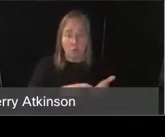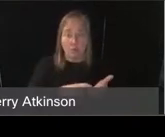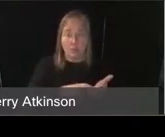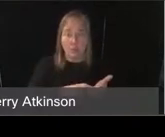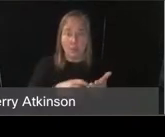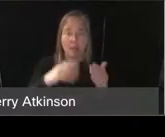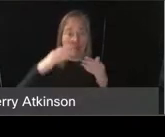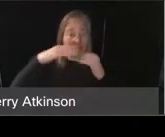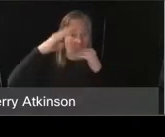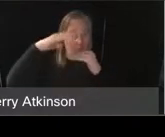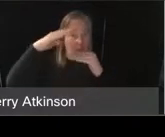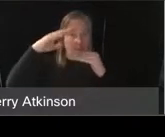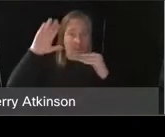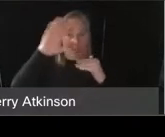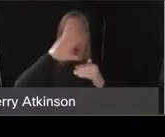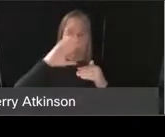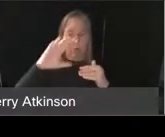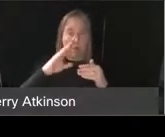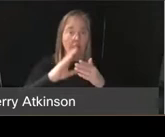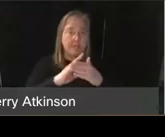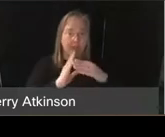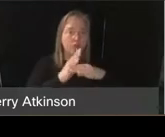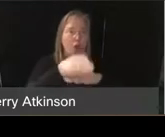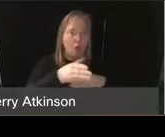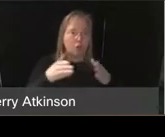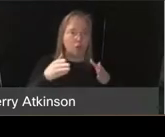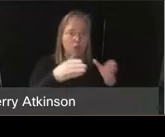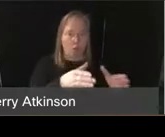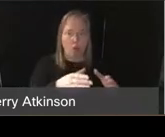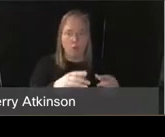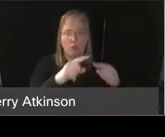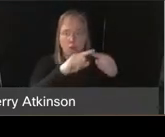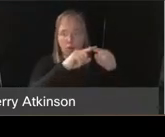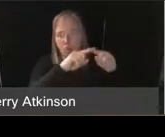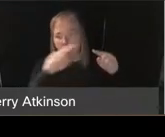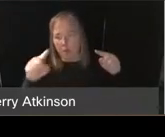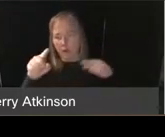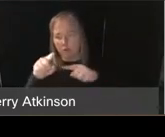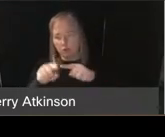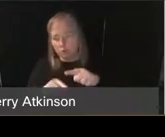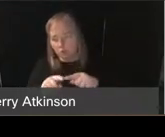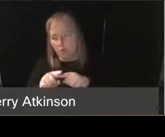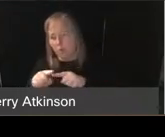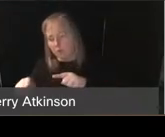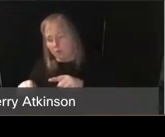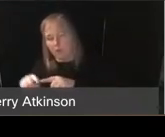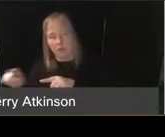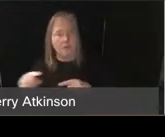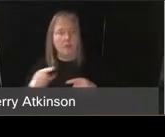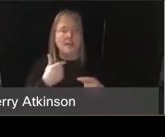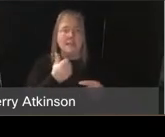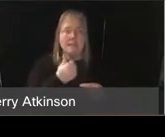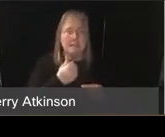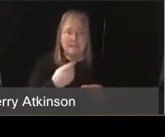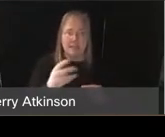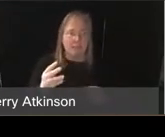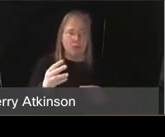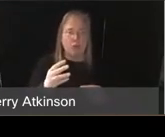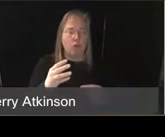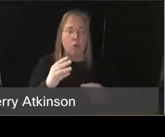screen, where it is crossing the roadway at multiple locations along Toomey Lane, crossing multiple driveways,